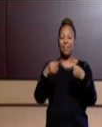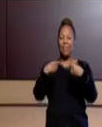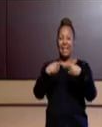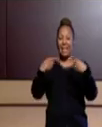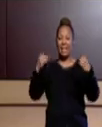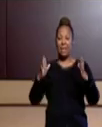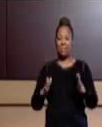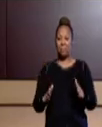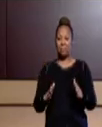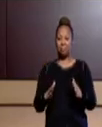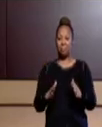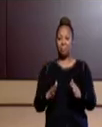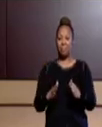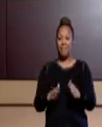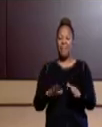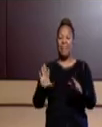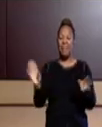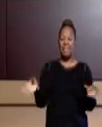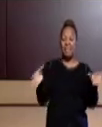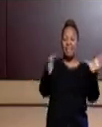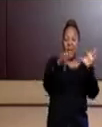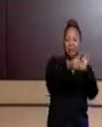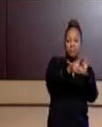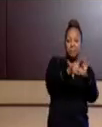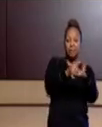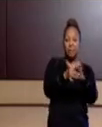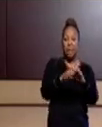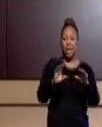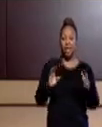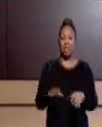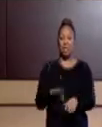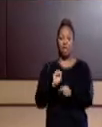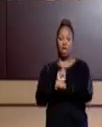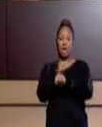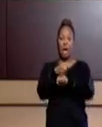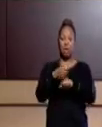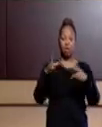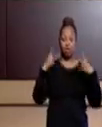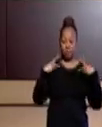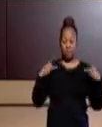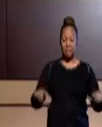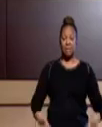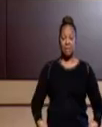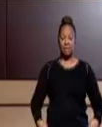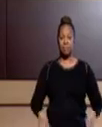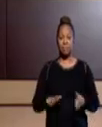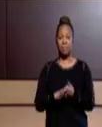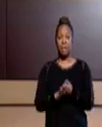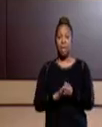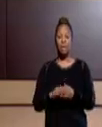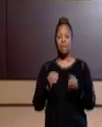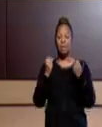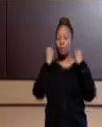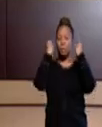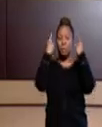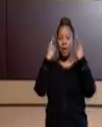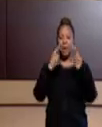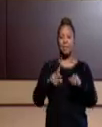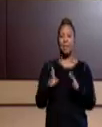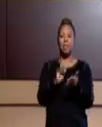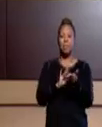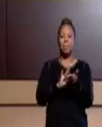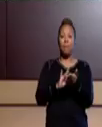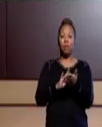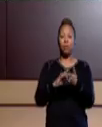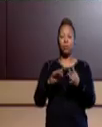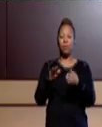on top of the weakness that you already have, then it overwhelms the system. So it's not a surprise to those in the medical field that you're seeing